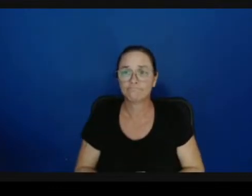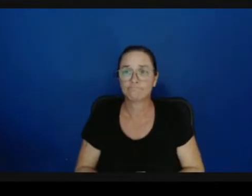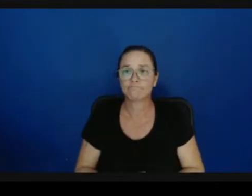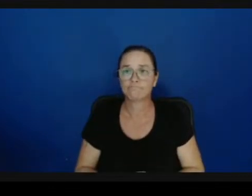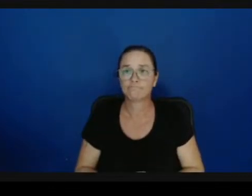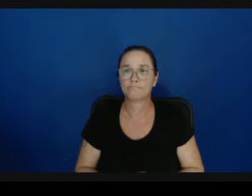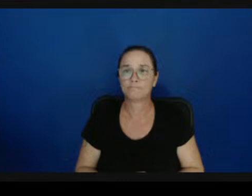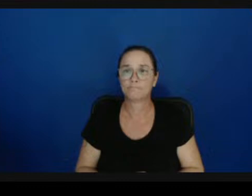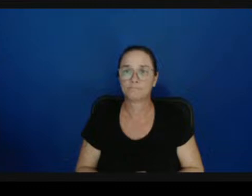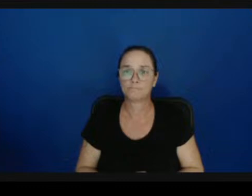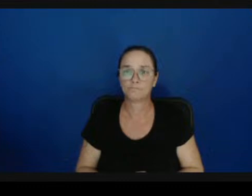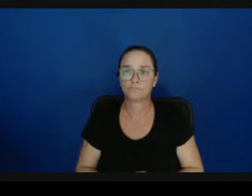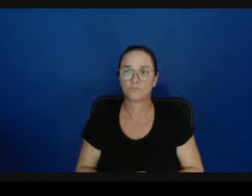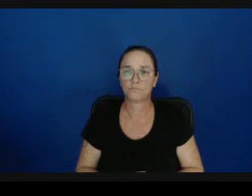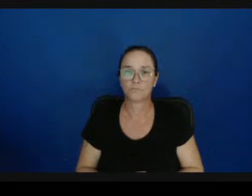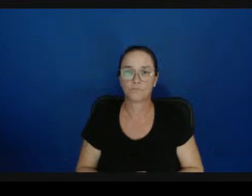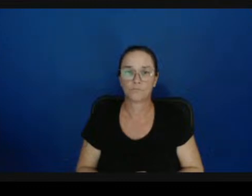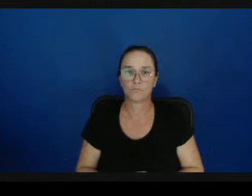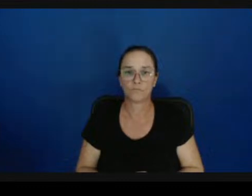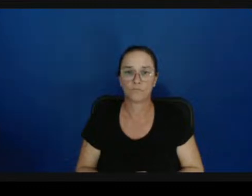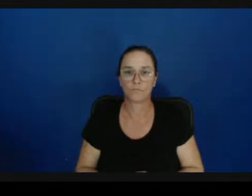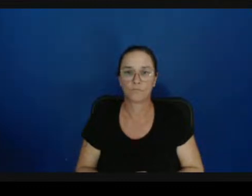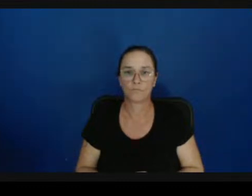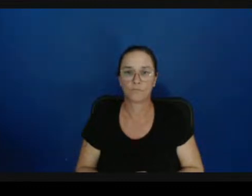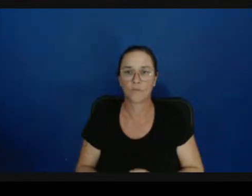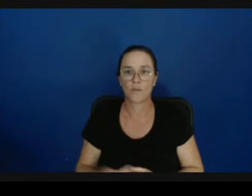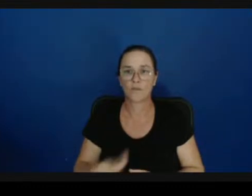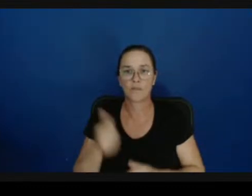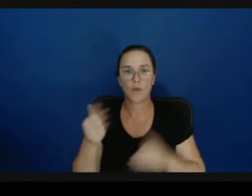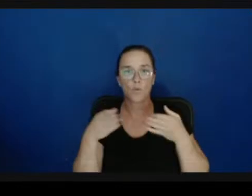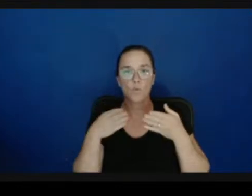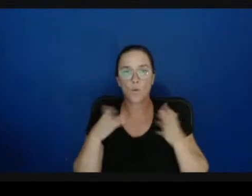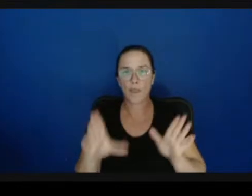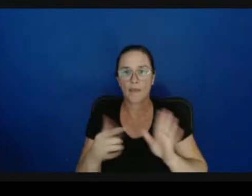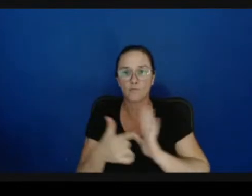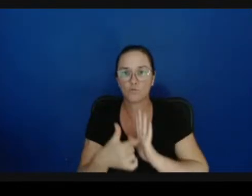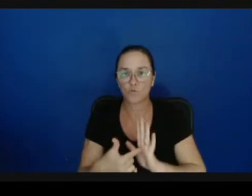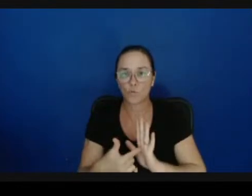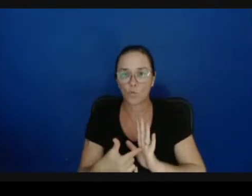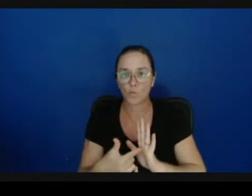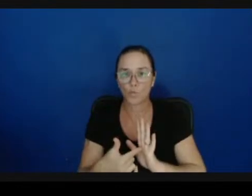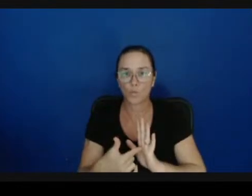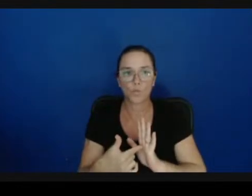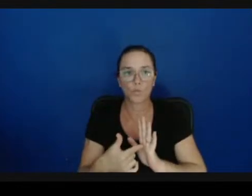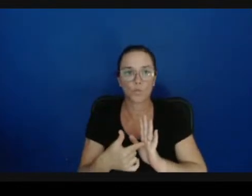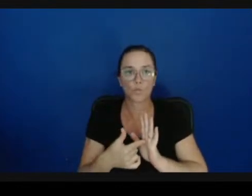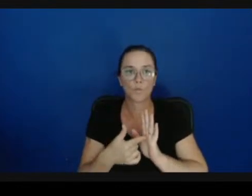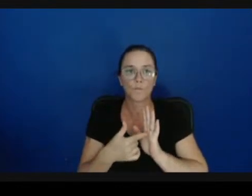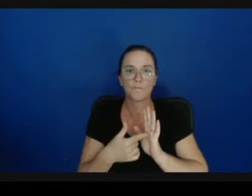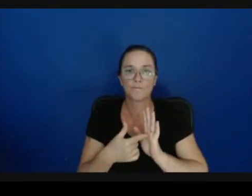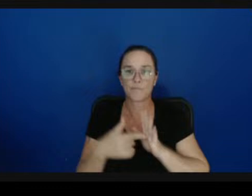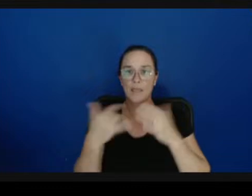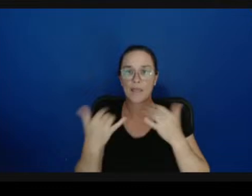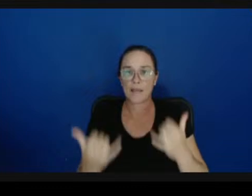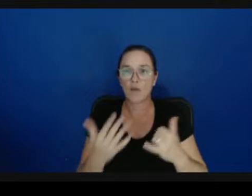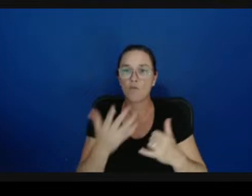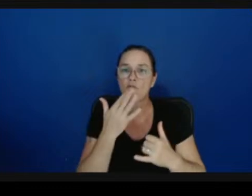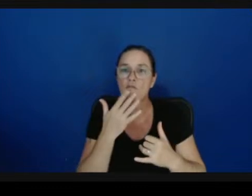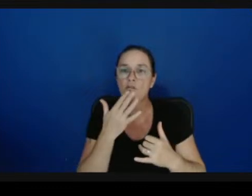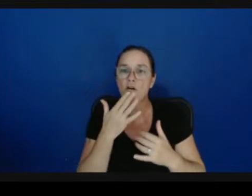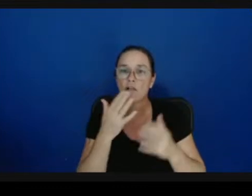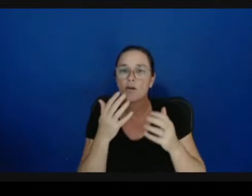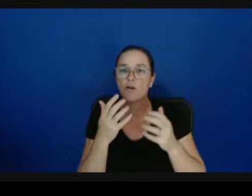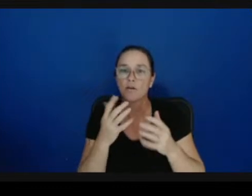We'll look at them plotted any other way. Let's see if we can get that to load here. So now we're colored by